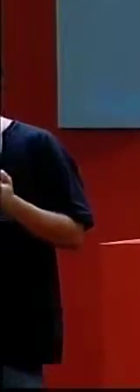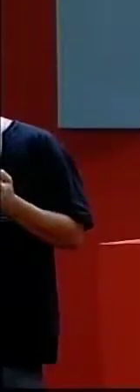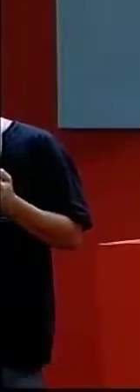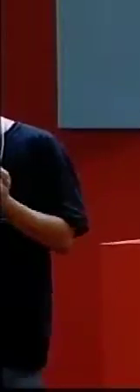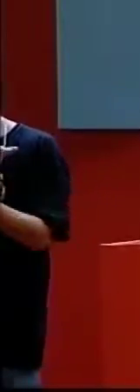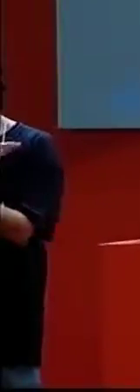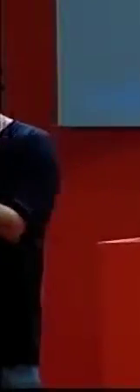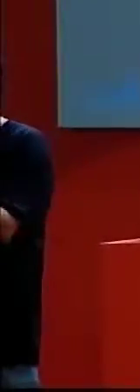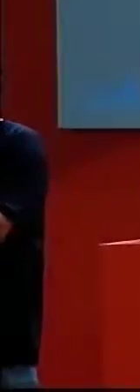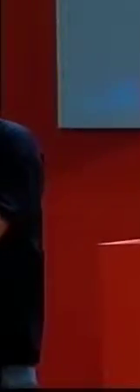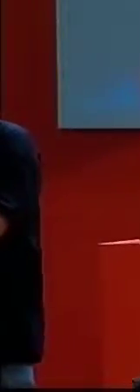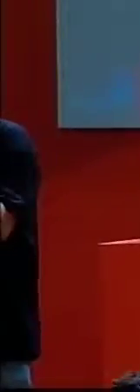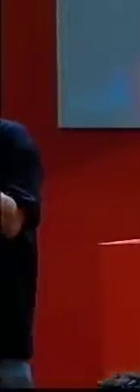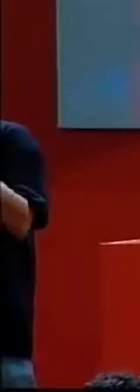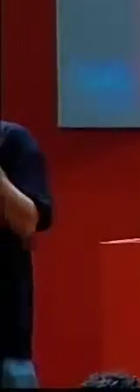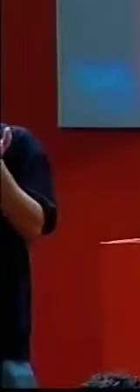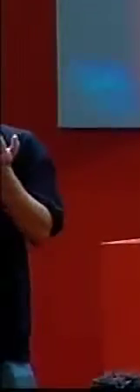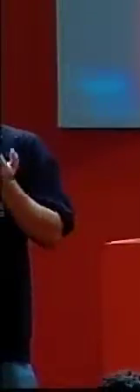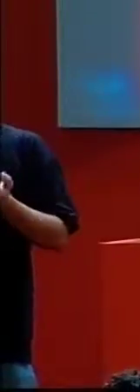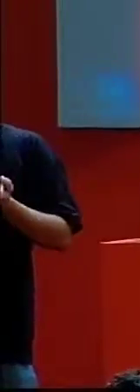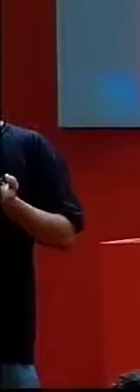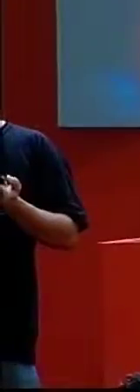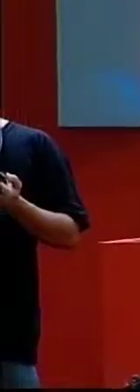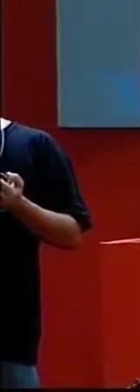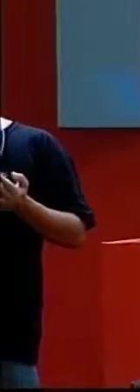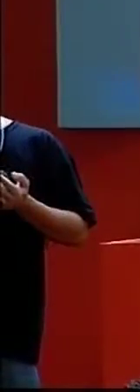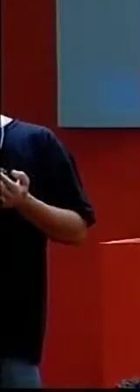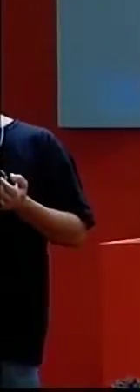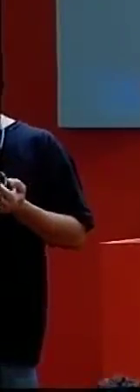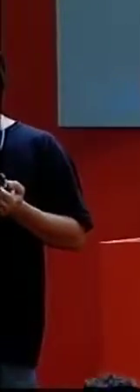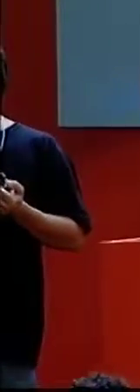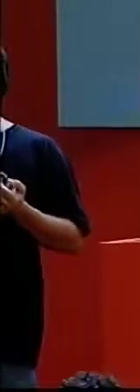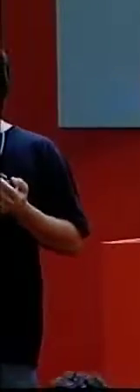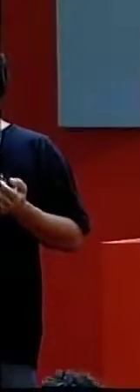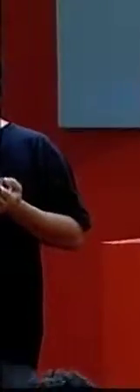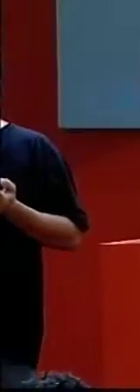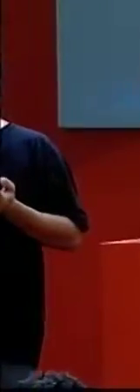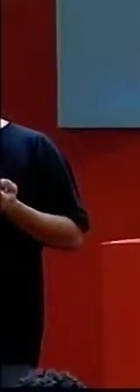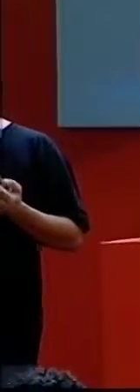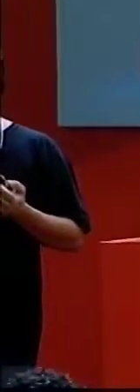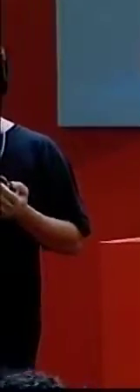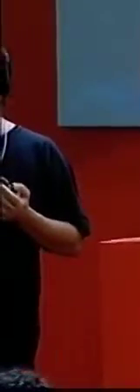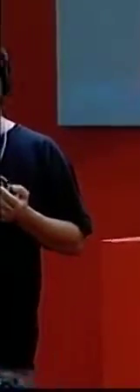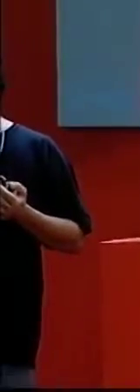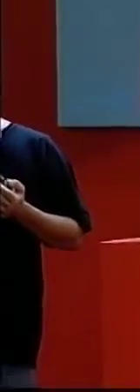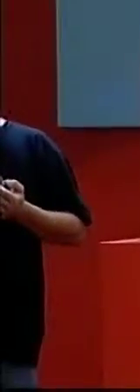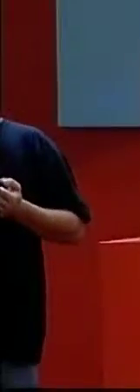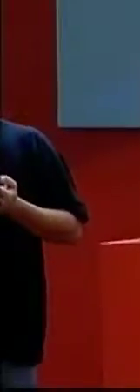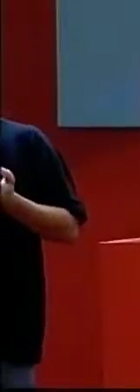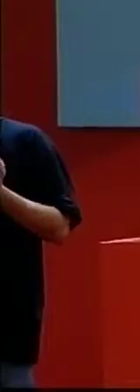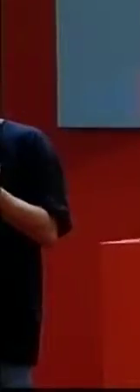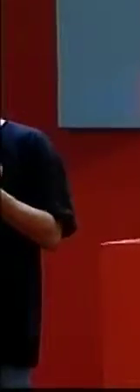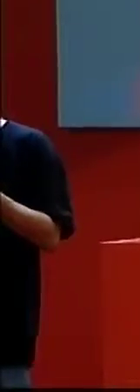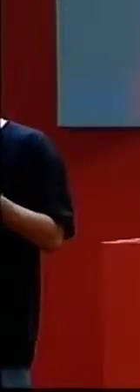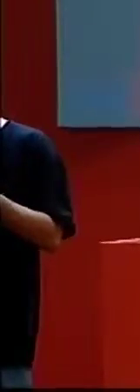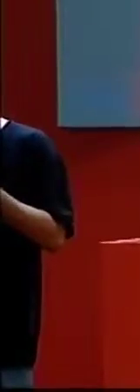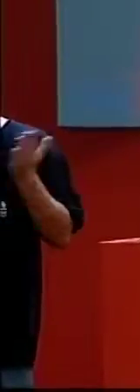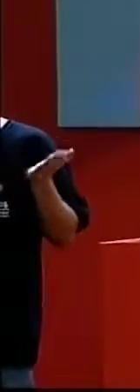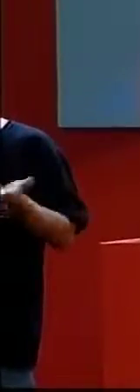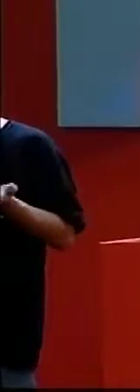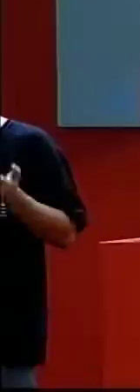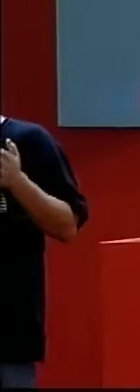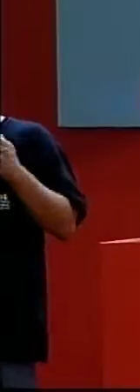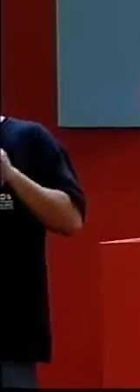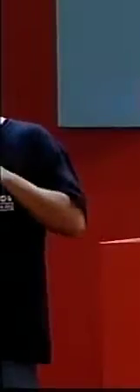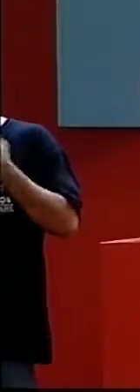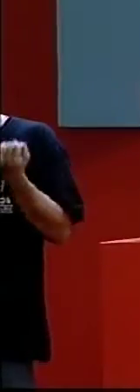we ended up with something that was very weak, that didn't really deal with the urgency or the reality of the challenge